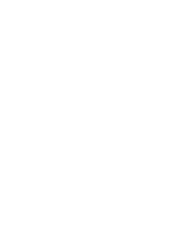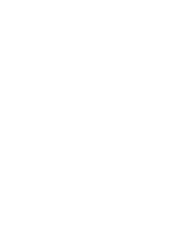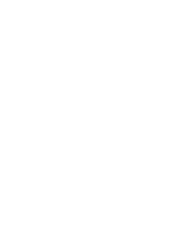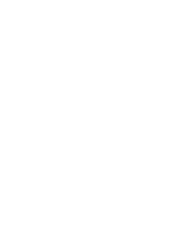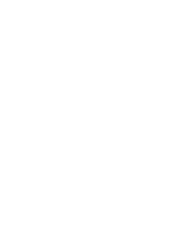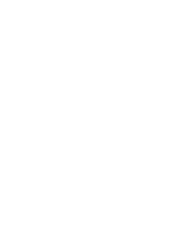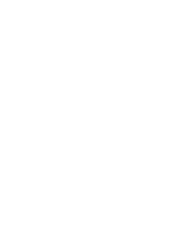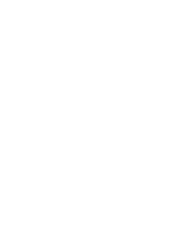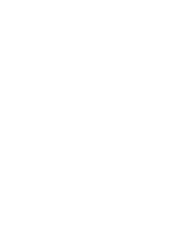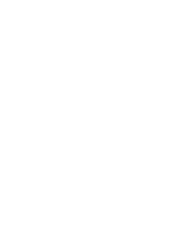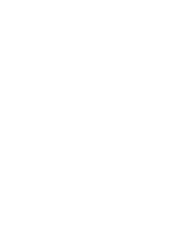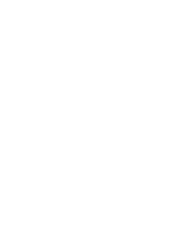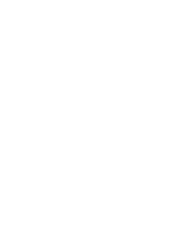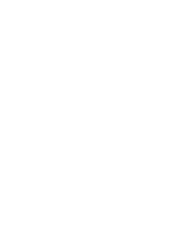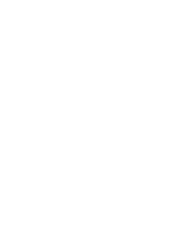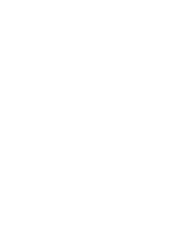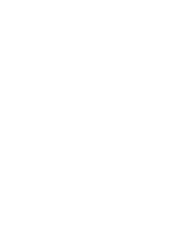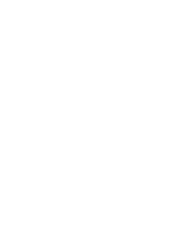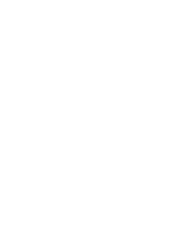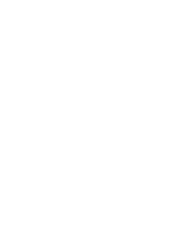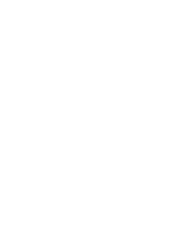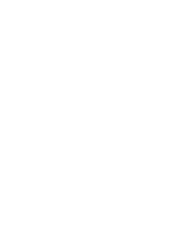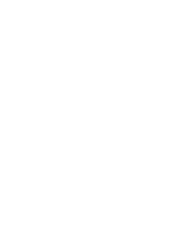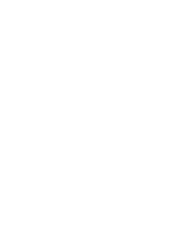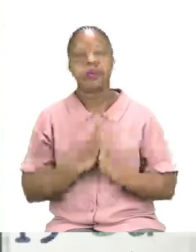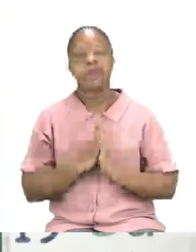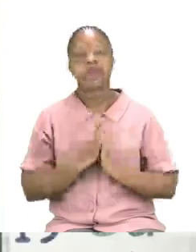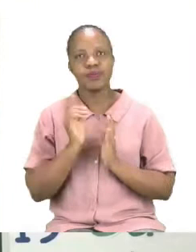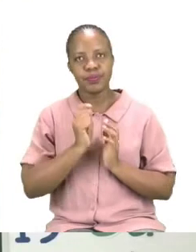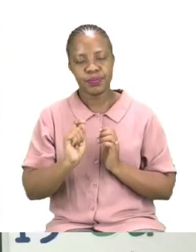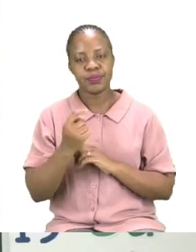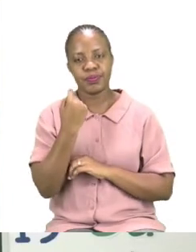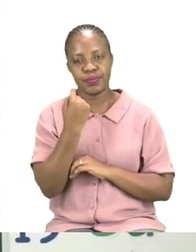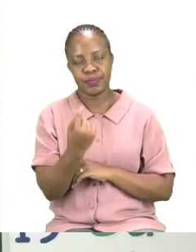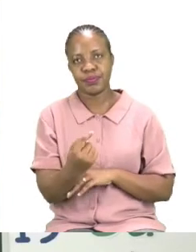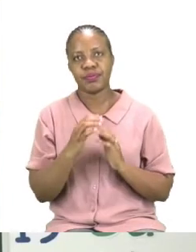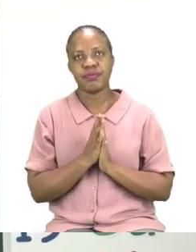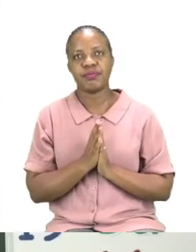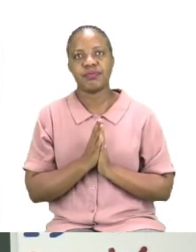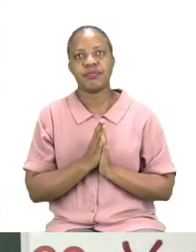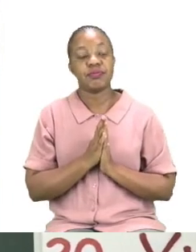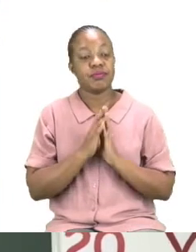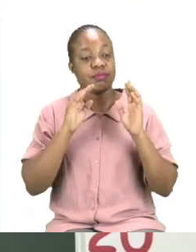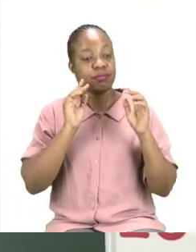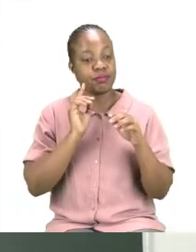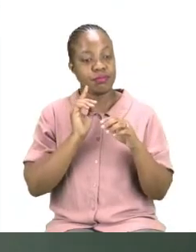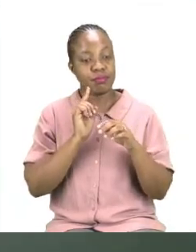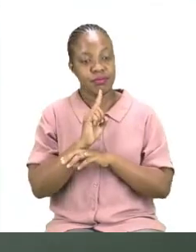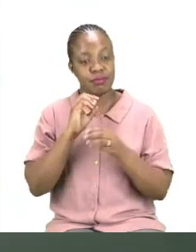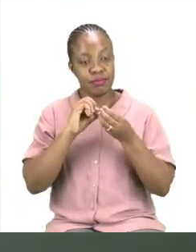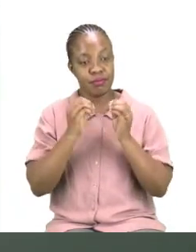then you will be able to do the number names by yourself. Let's take a look. So the first number name we